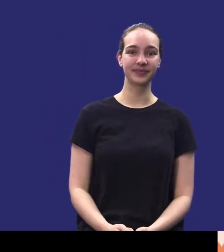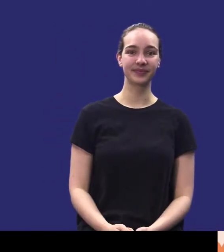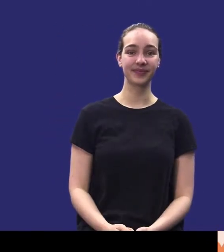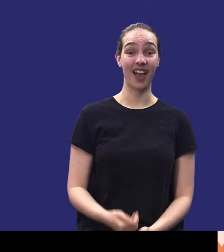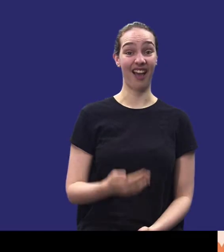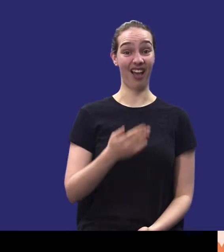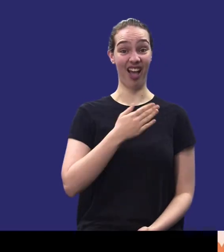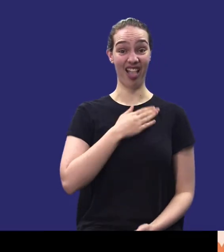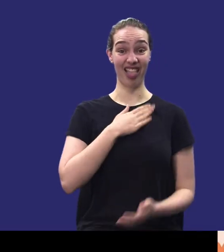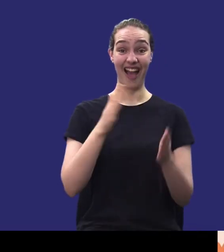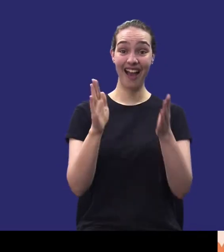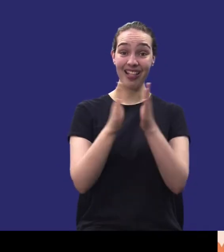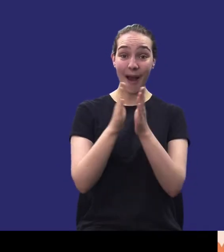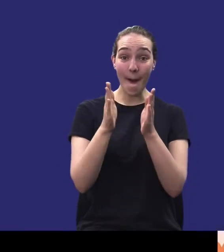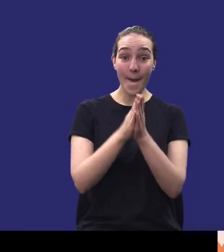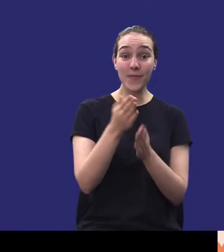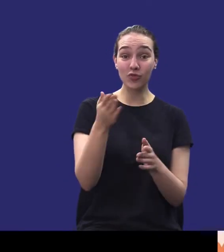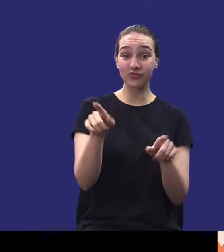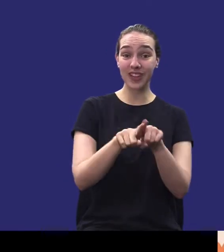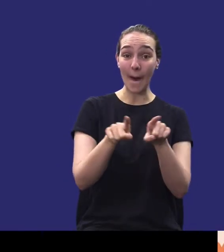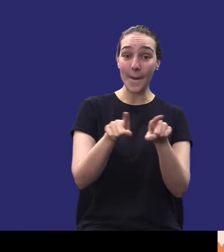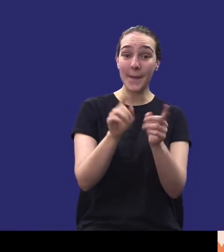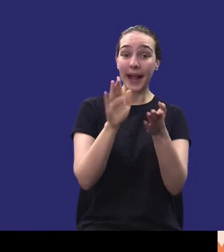Now I like to clap. Do you like to clap?